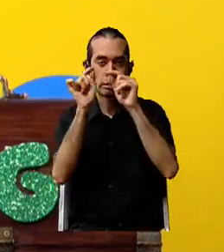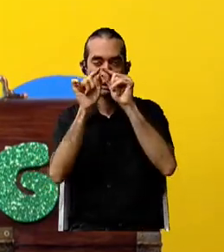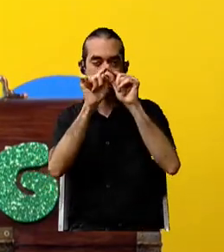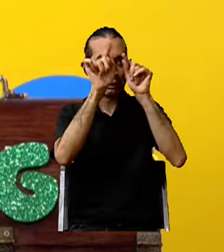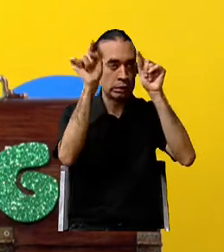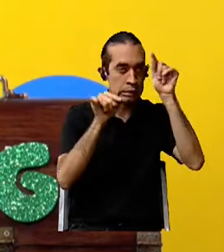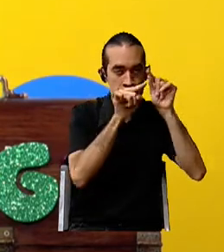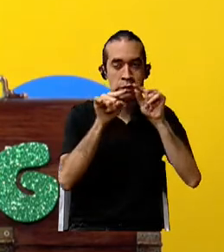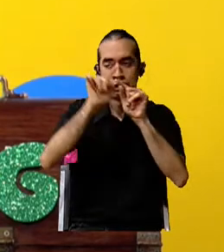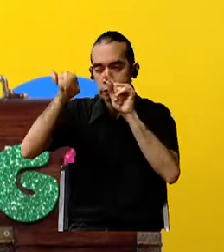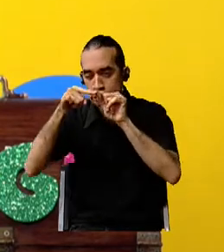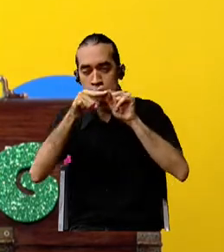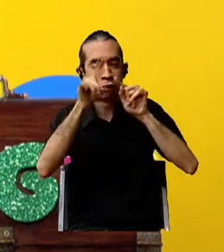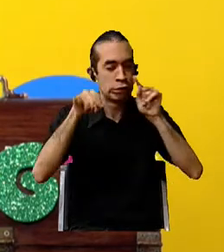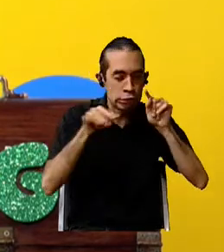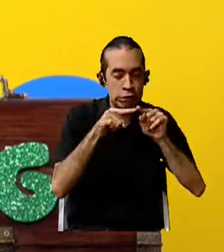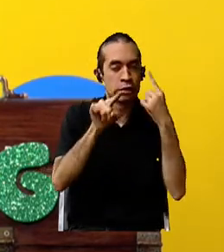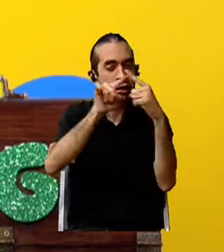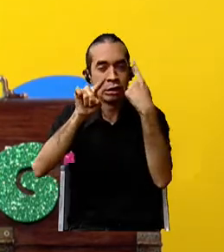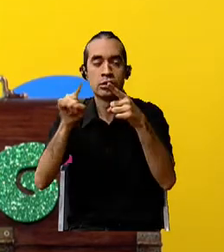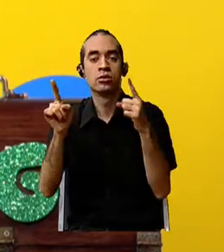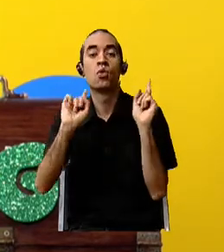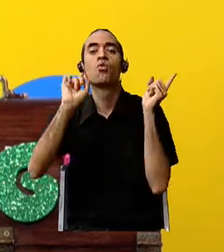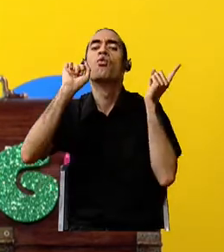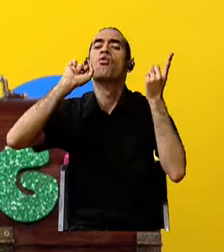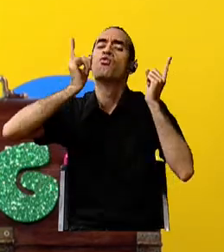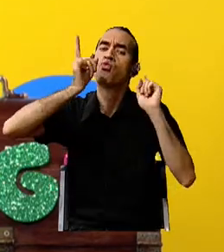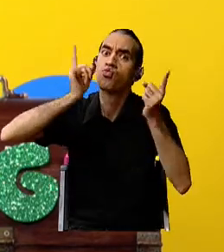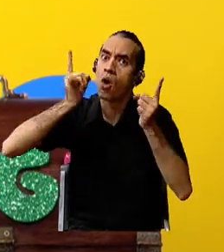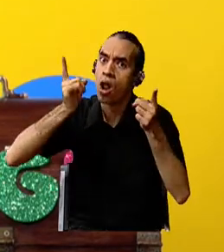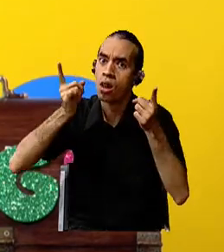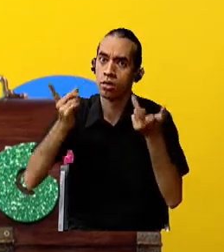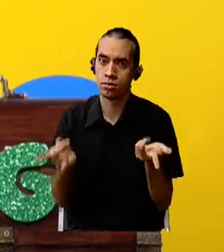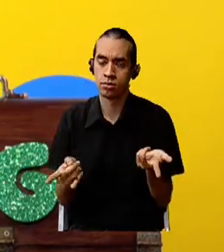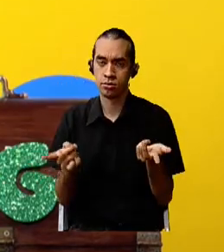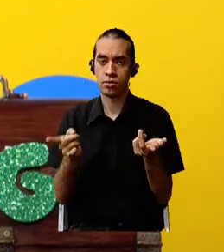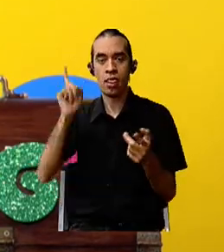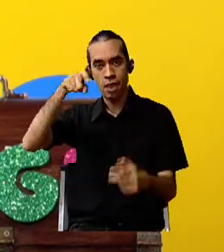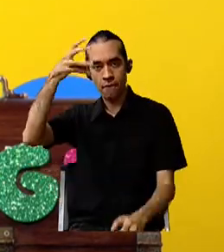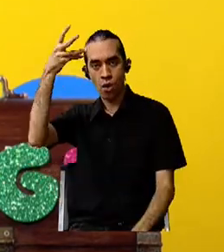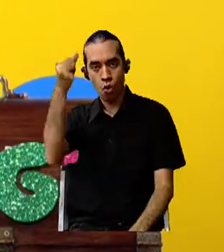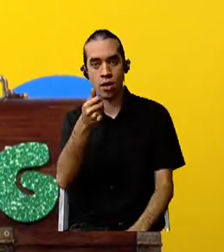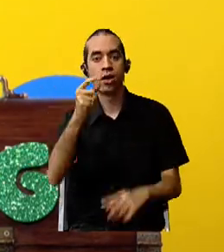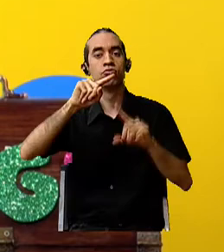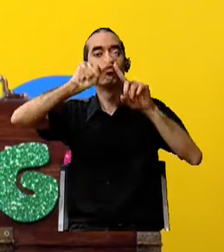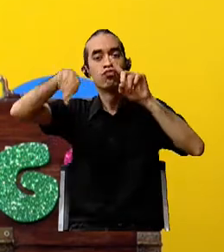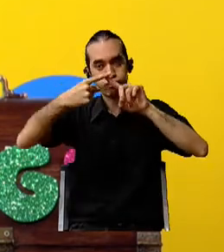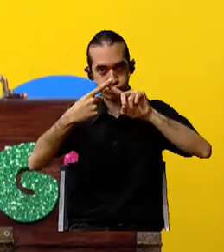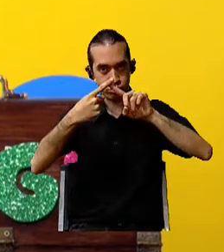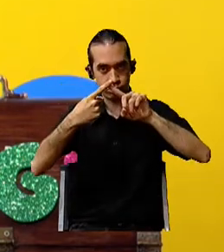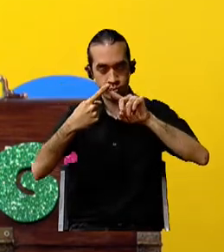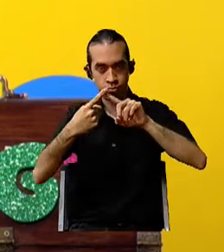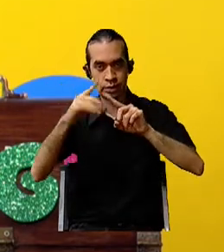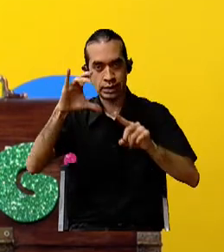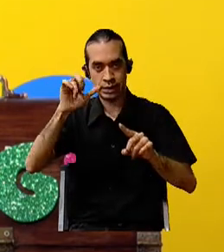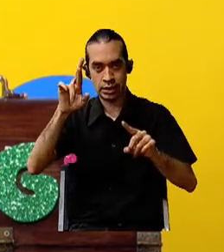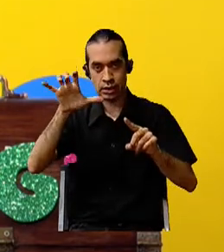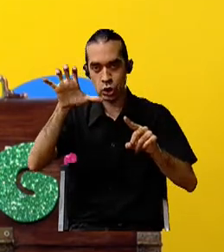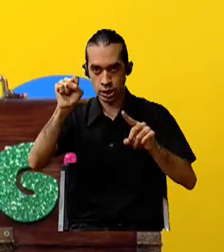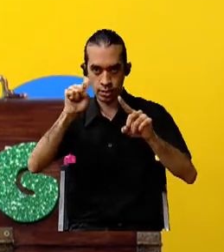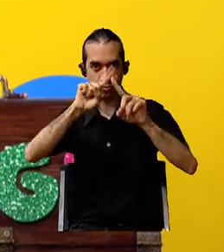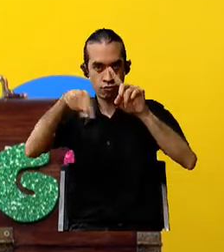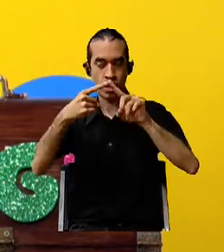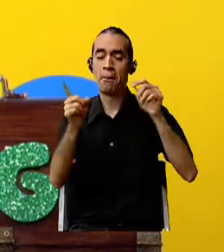shapes. Now, you have to say, and we have to count the circles. Let's count, okay, first